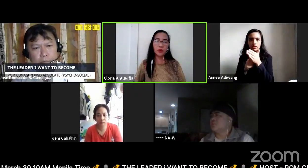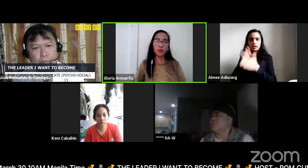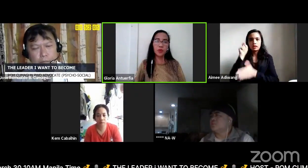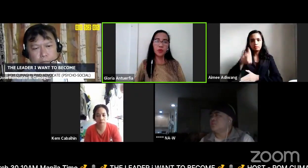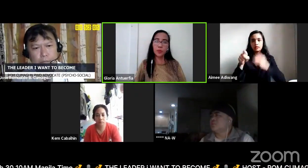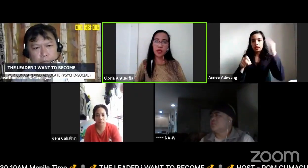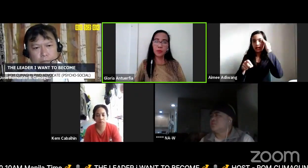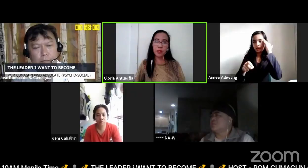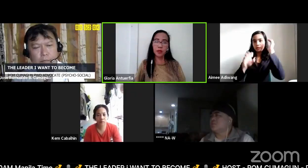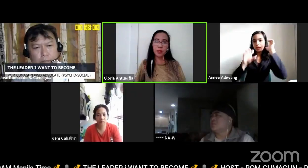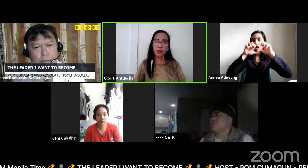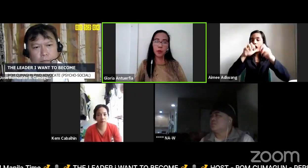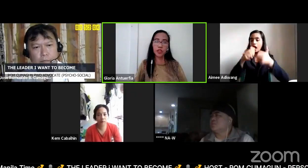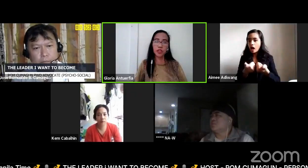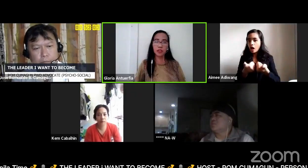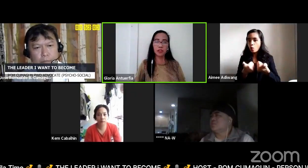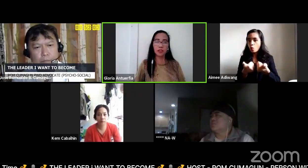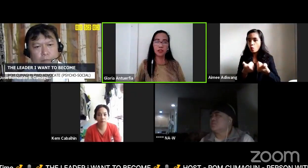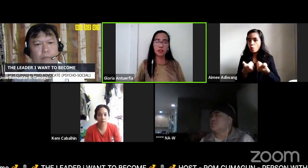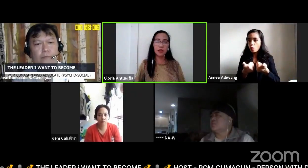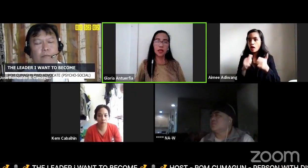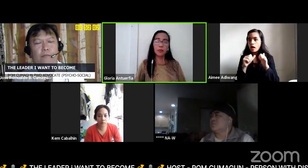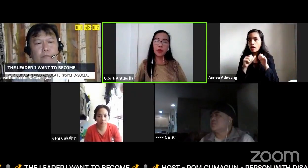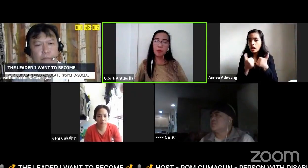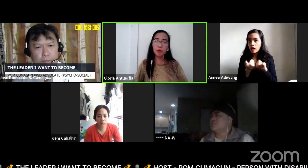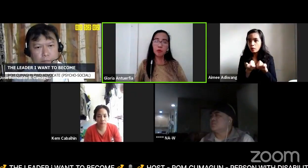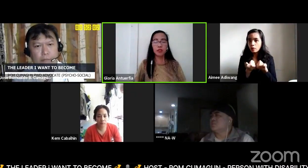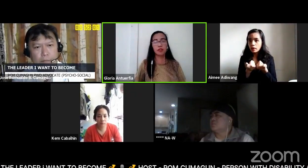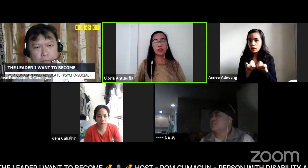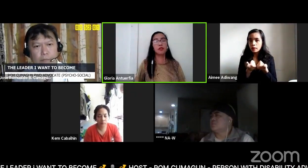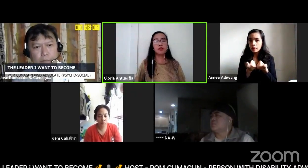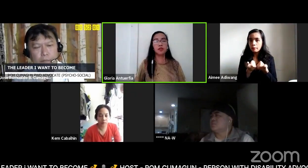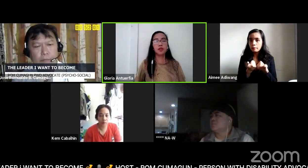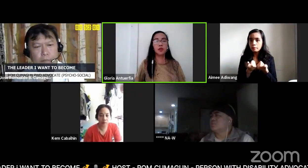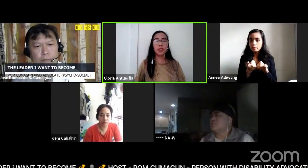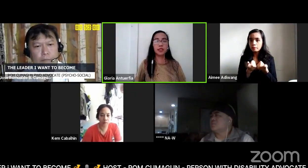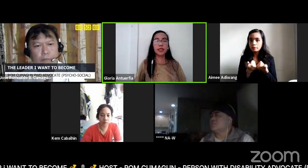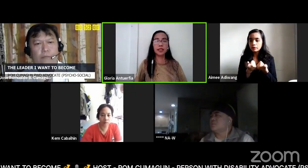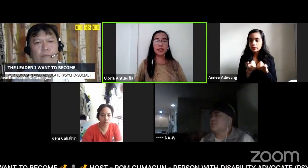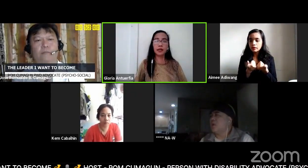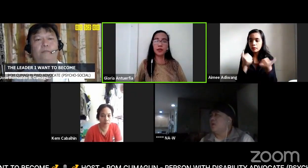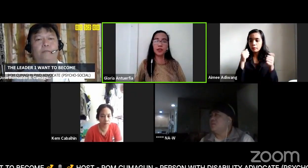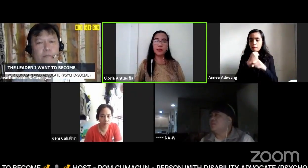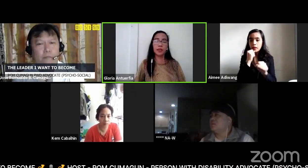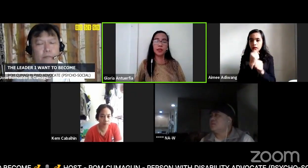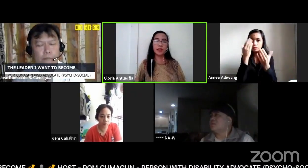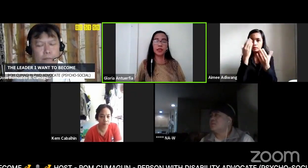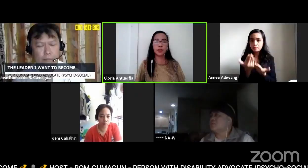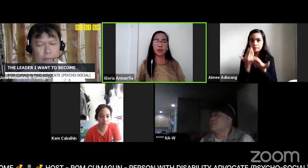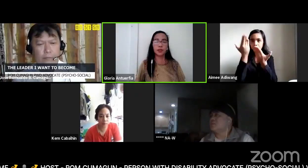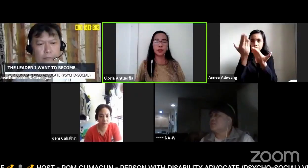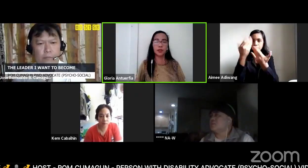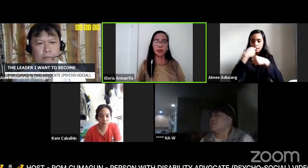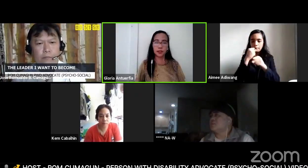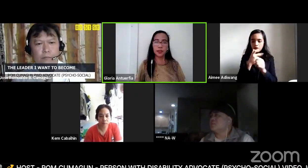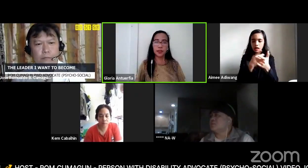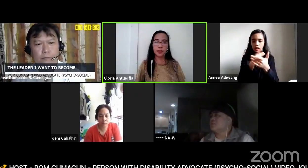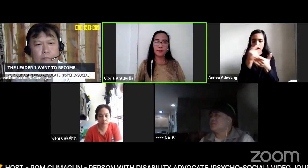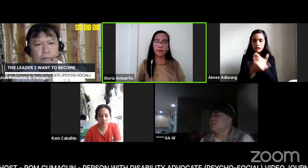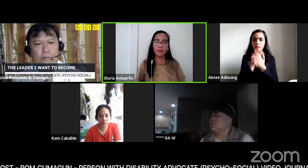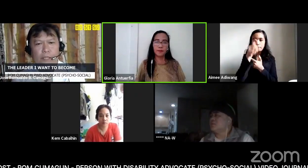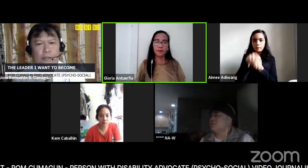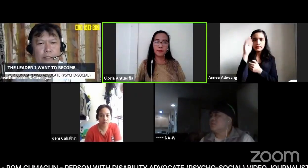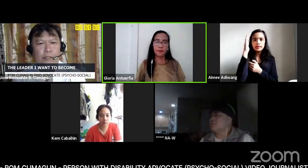to make a request project, a proposal. So tinatakil yun sa mga training